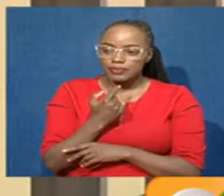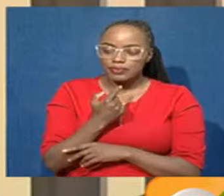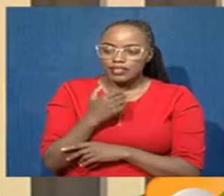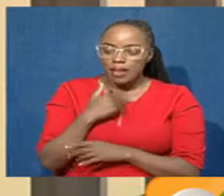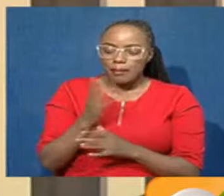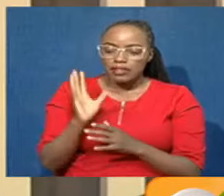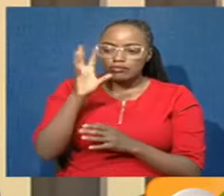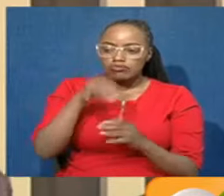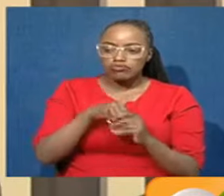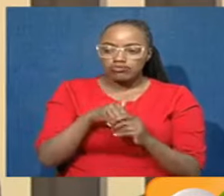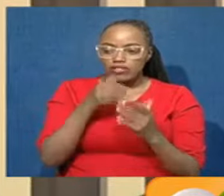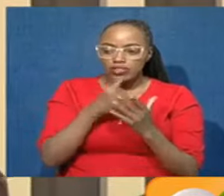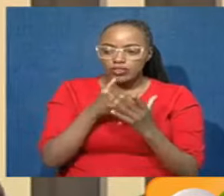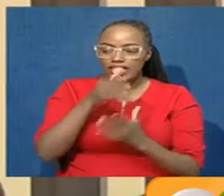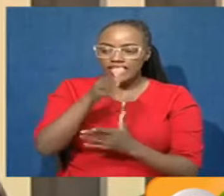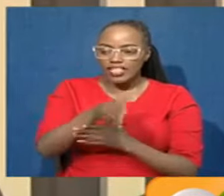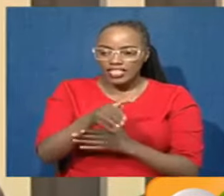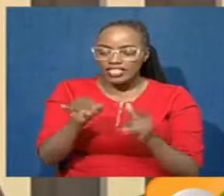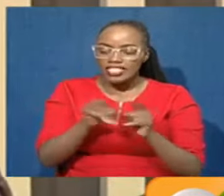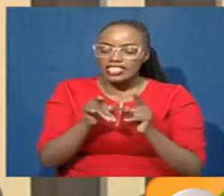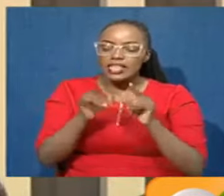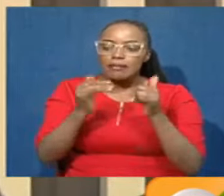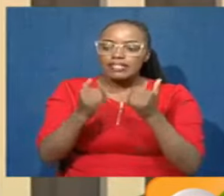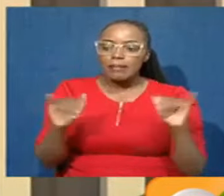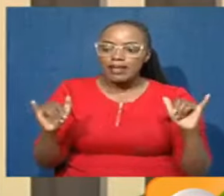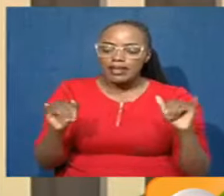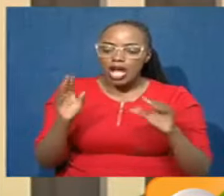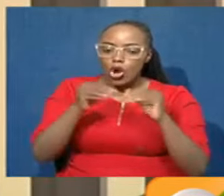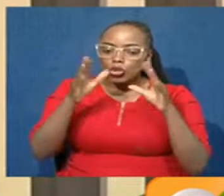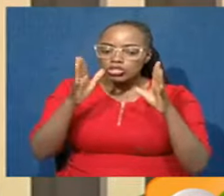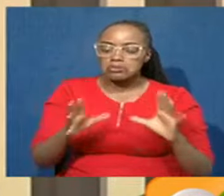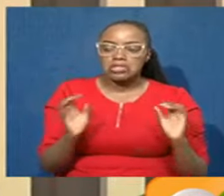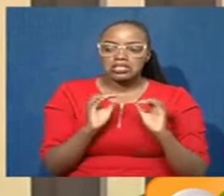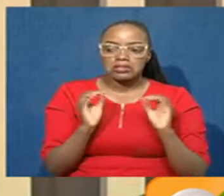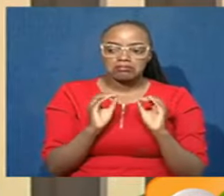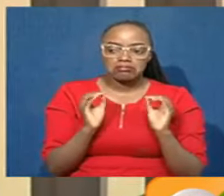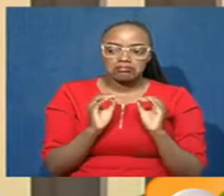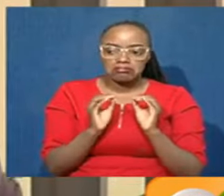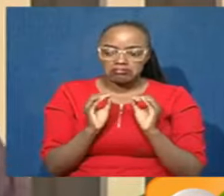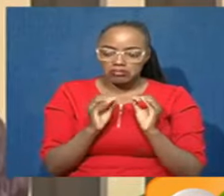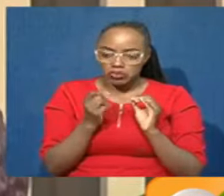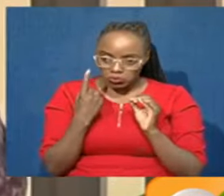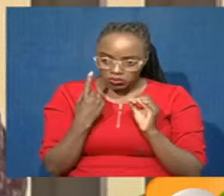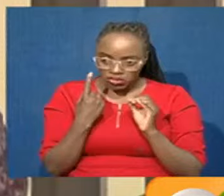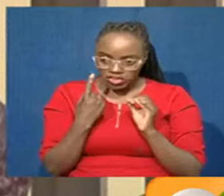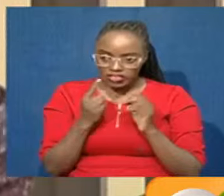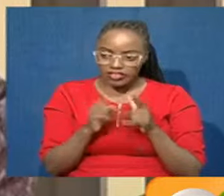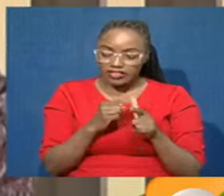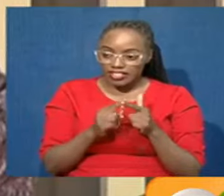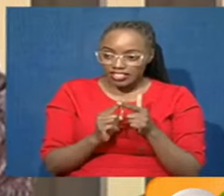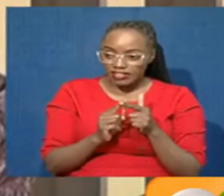onboarded as dependents, not contributors. All right?